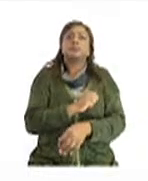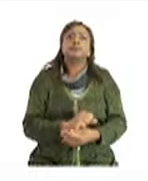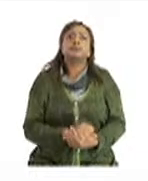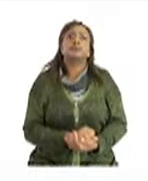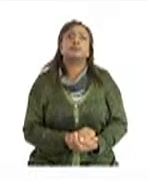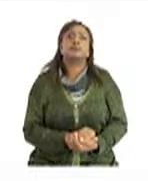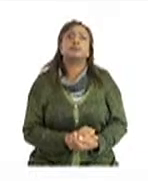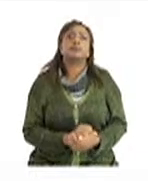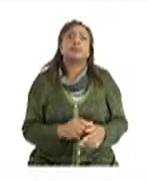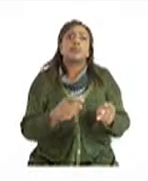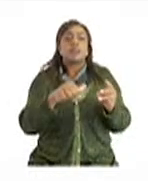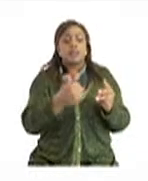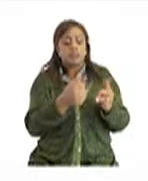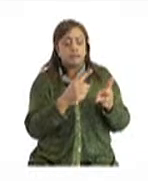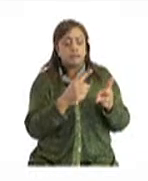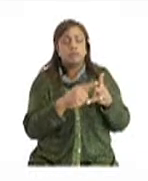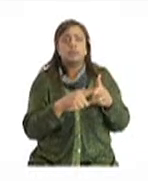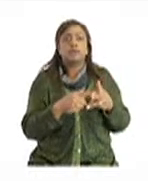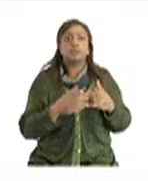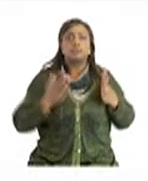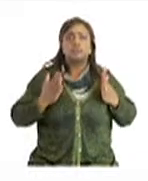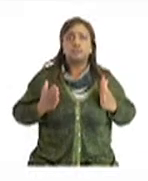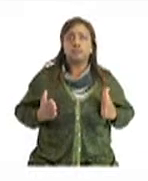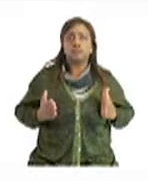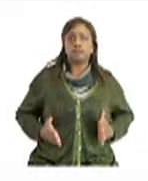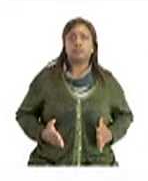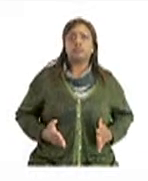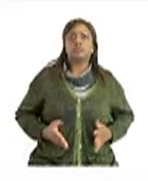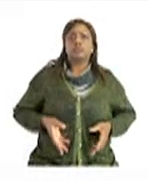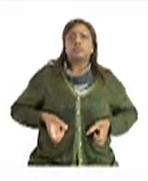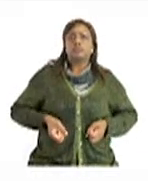The next word is the human reproductive system.